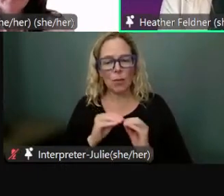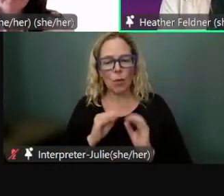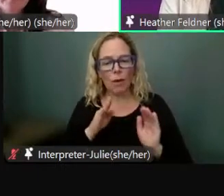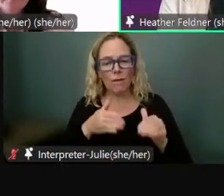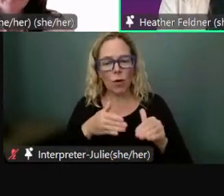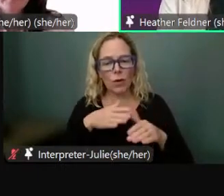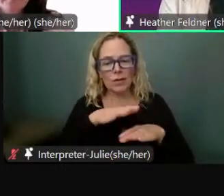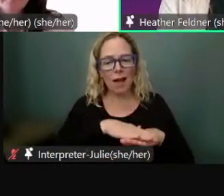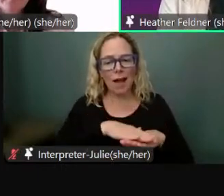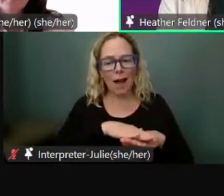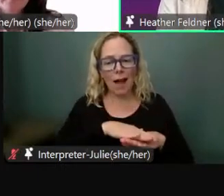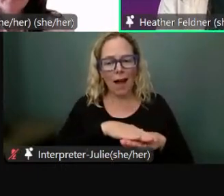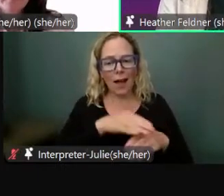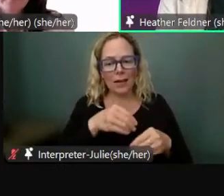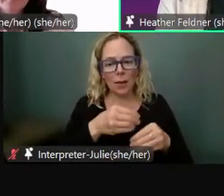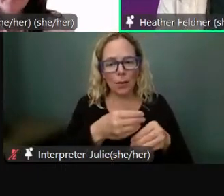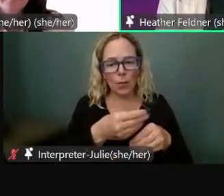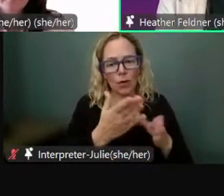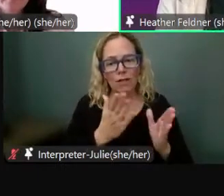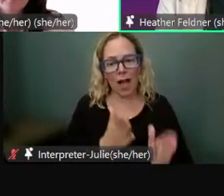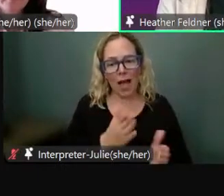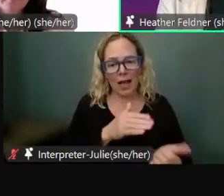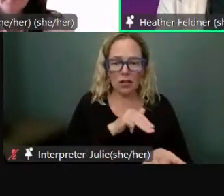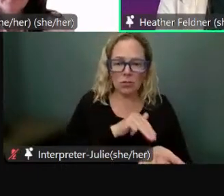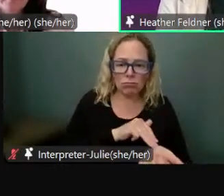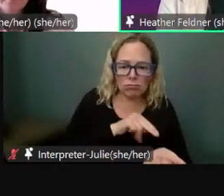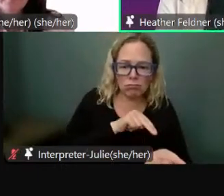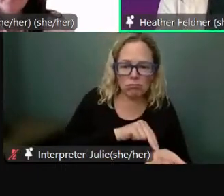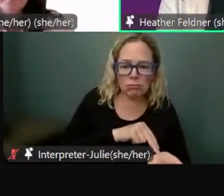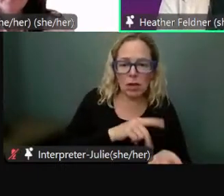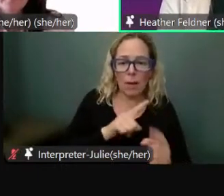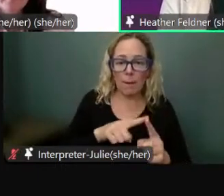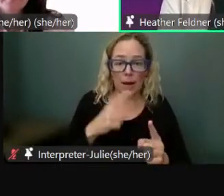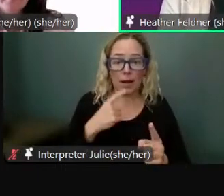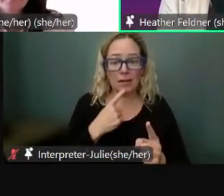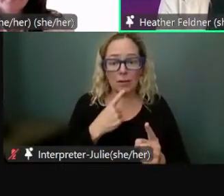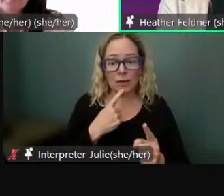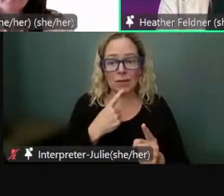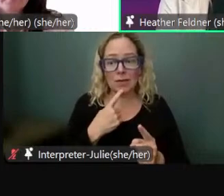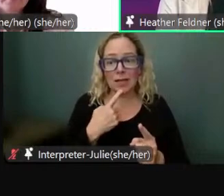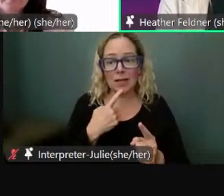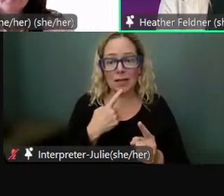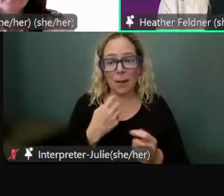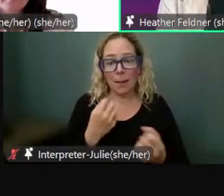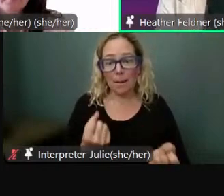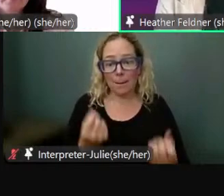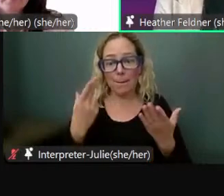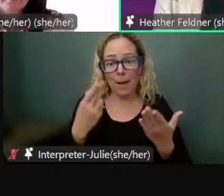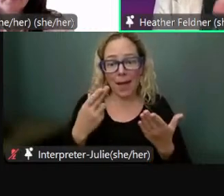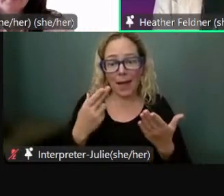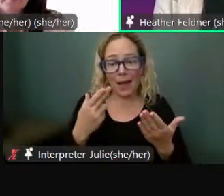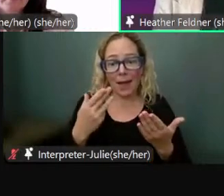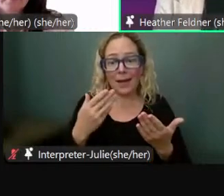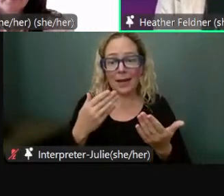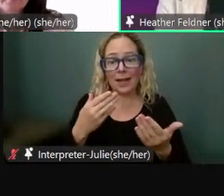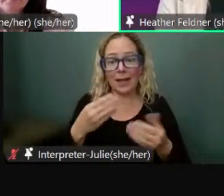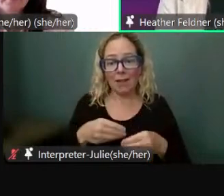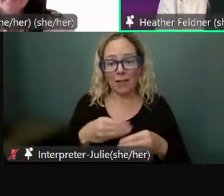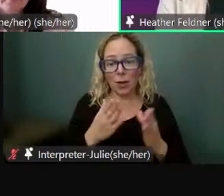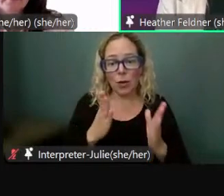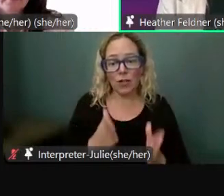things. But I will say that many of our providers at UW in particular are